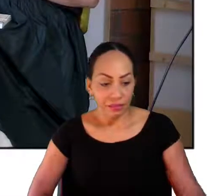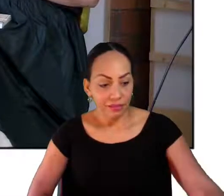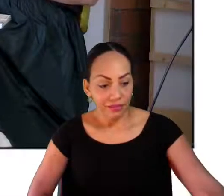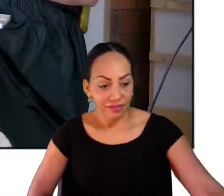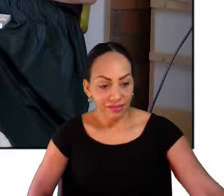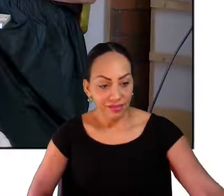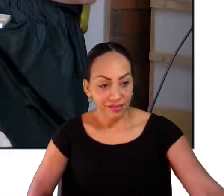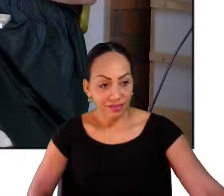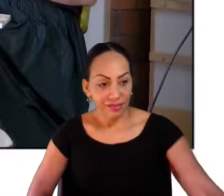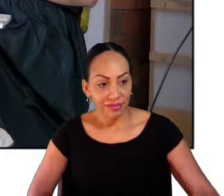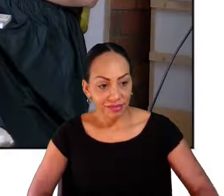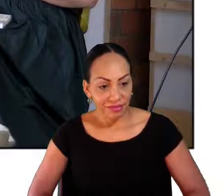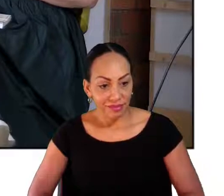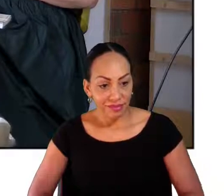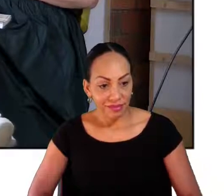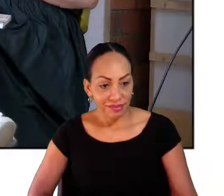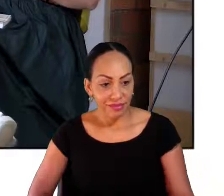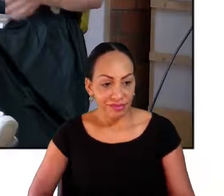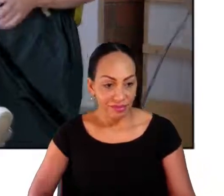Thank you.